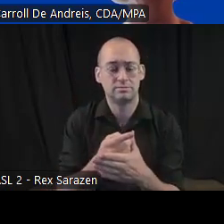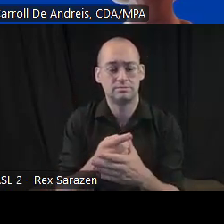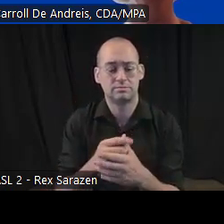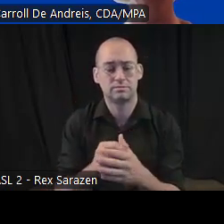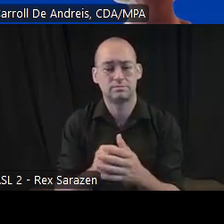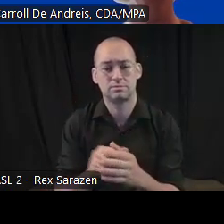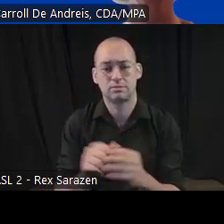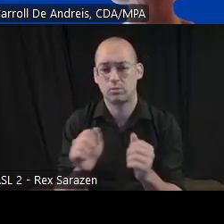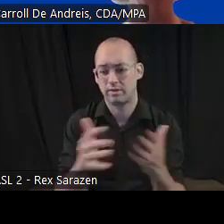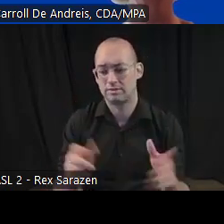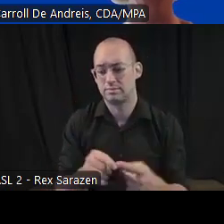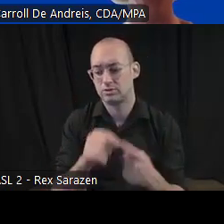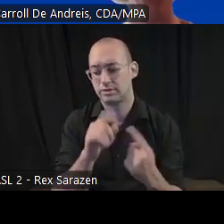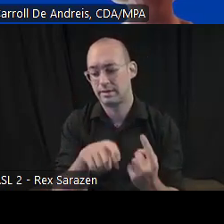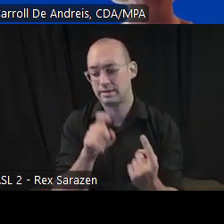special needs.